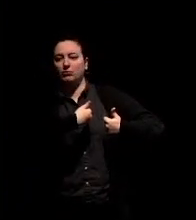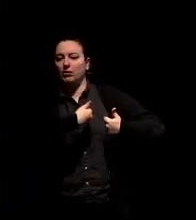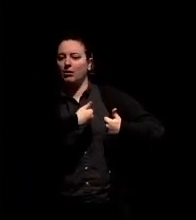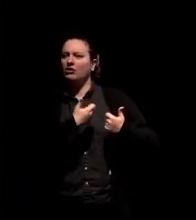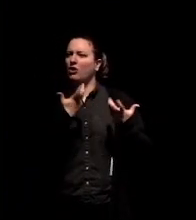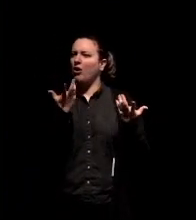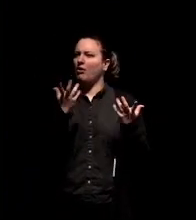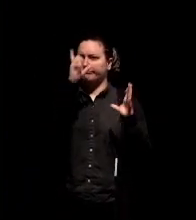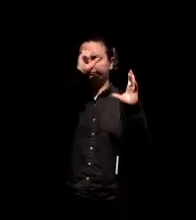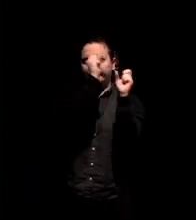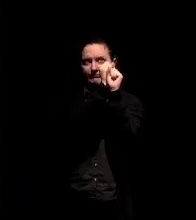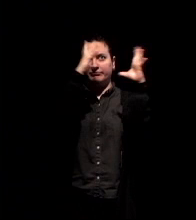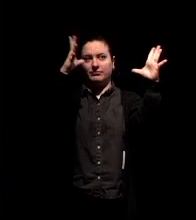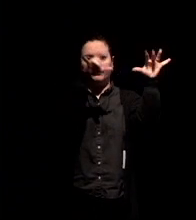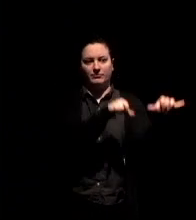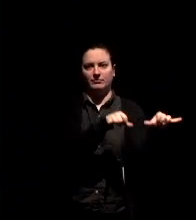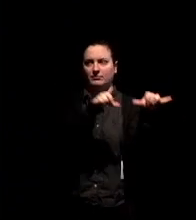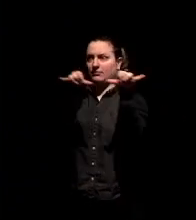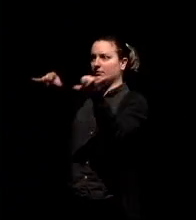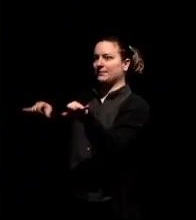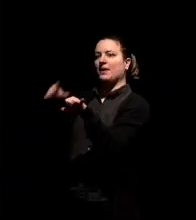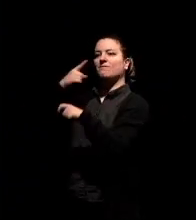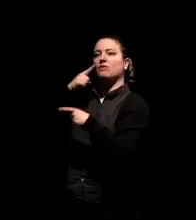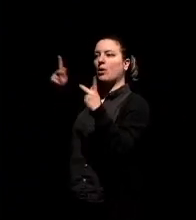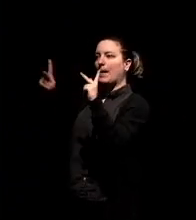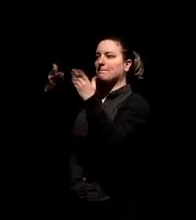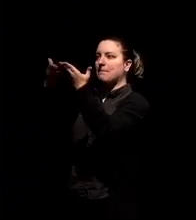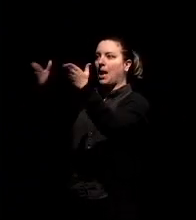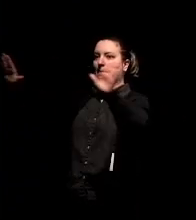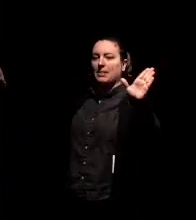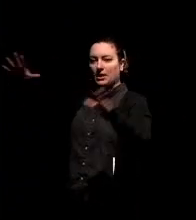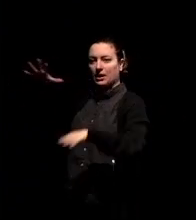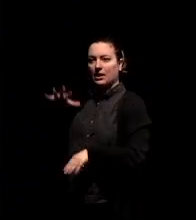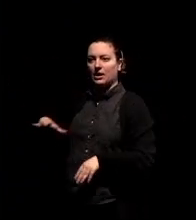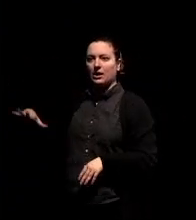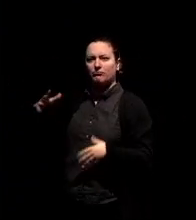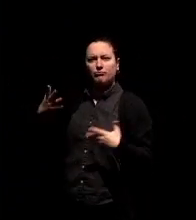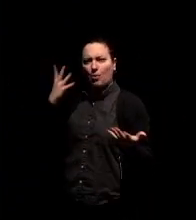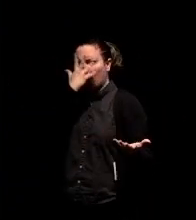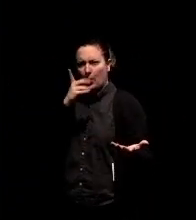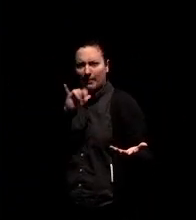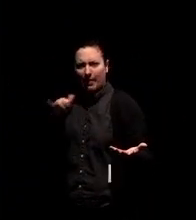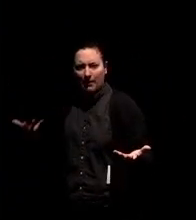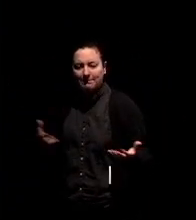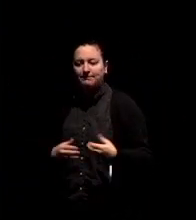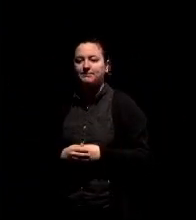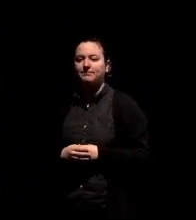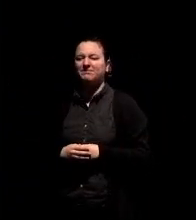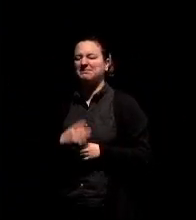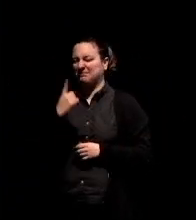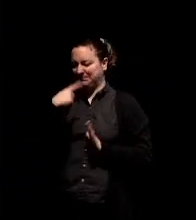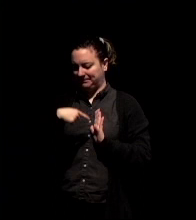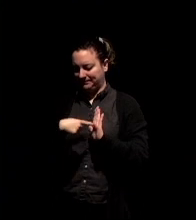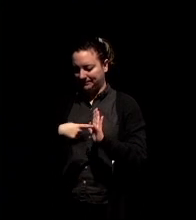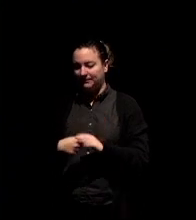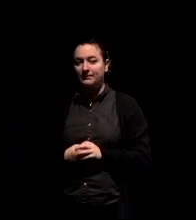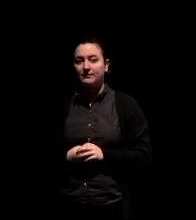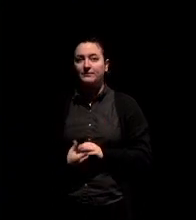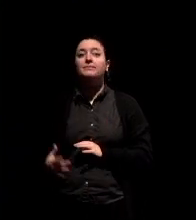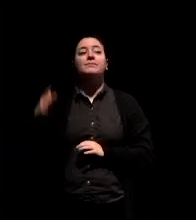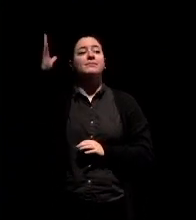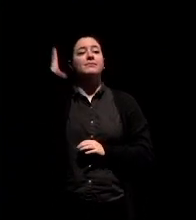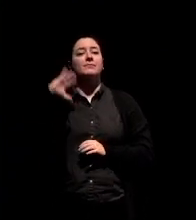accurate prescription? And I'll give you one example. In 2014, I wrote a paper in the New England Journal of Medicine, a